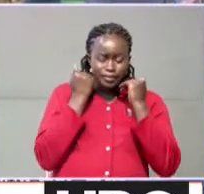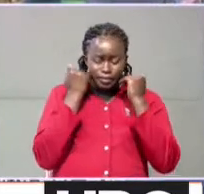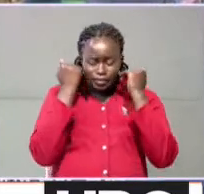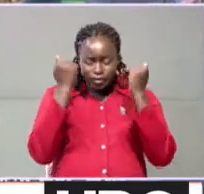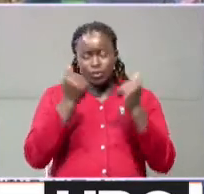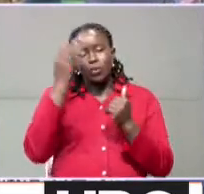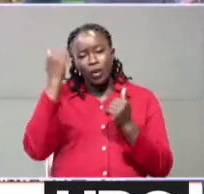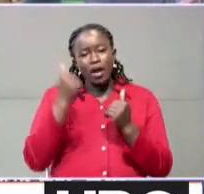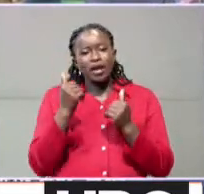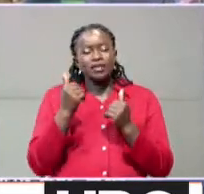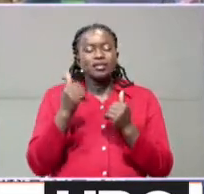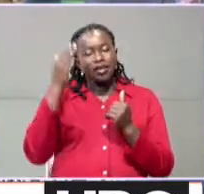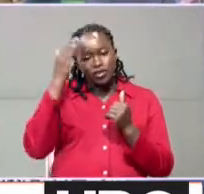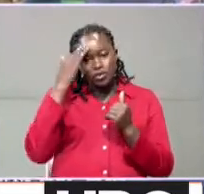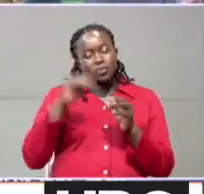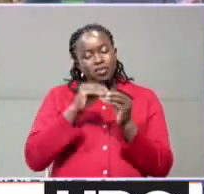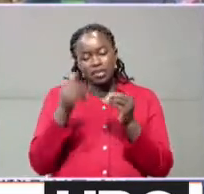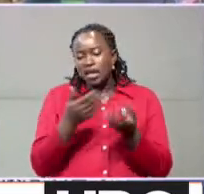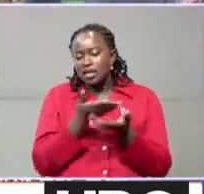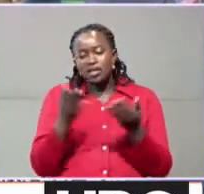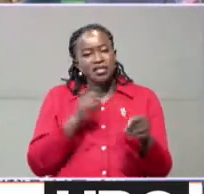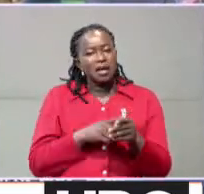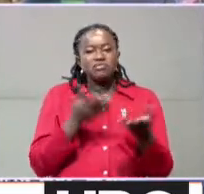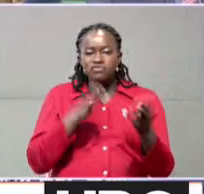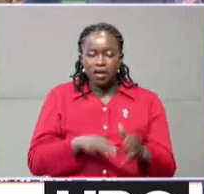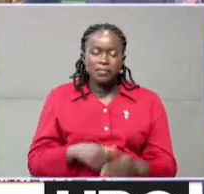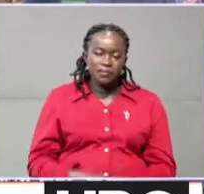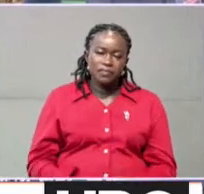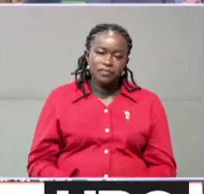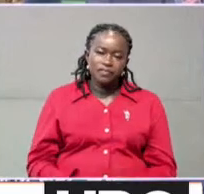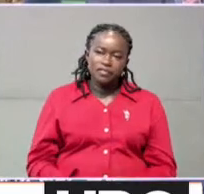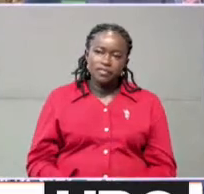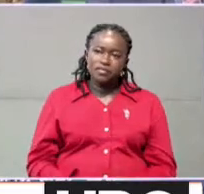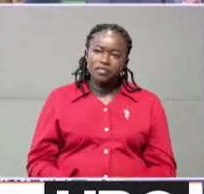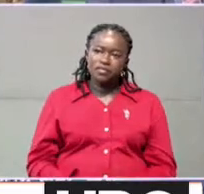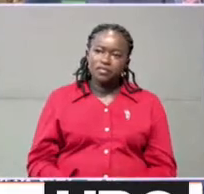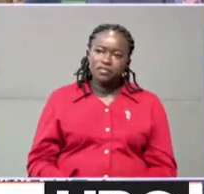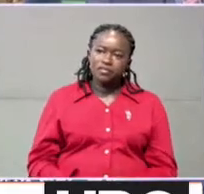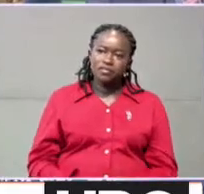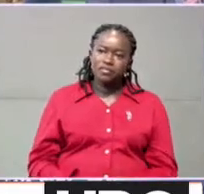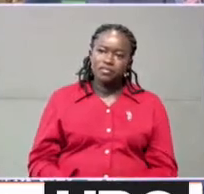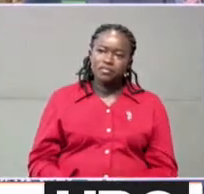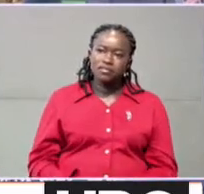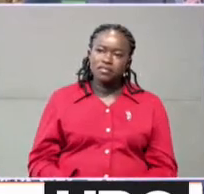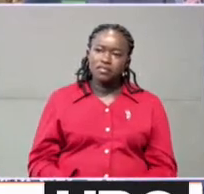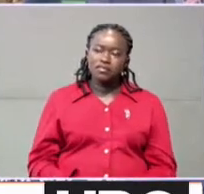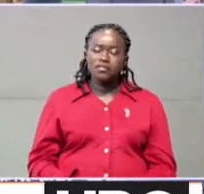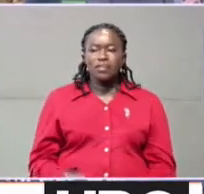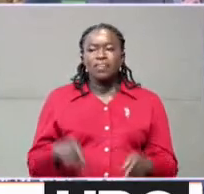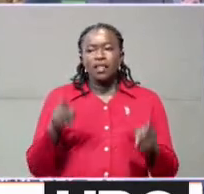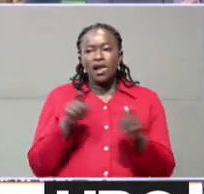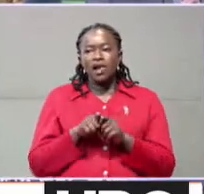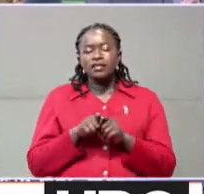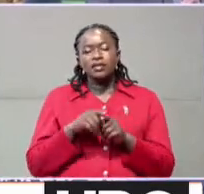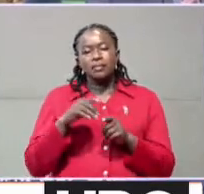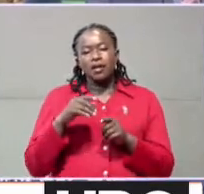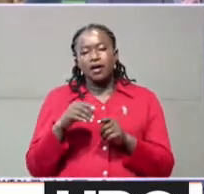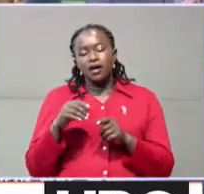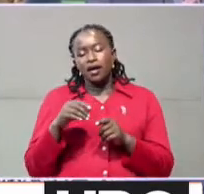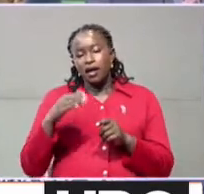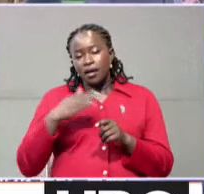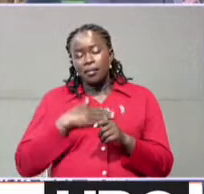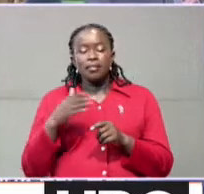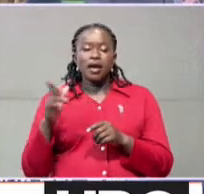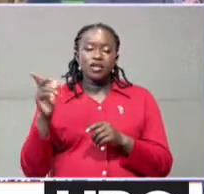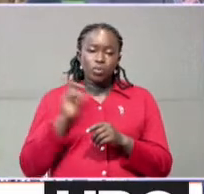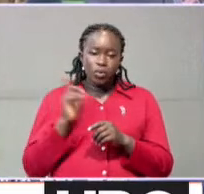know the fate of their son another prayer is unfortunately my colleagues the members